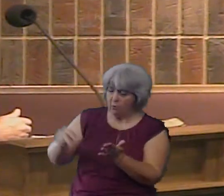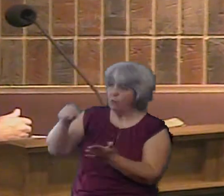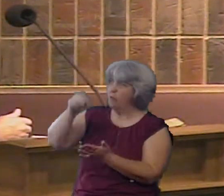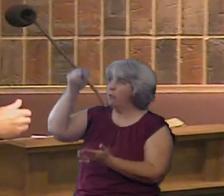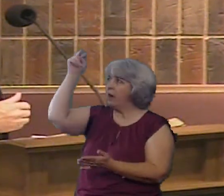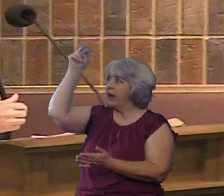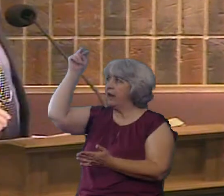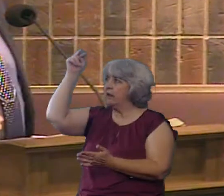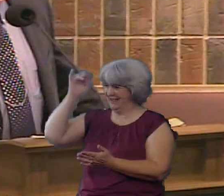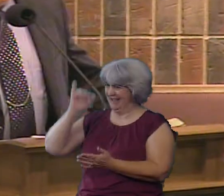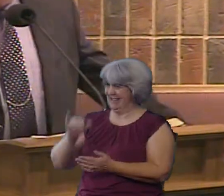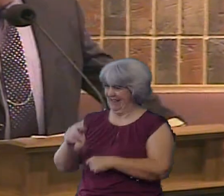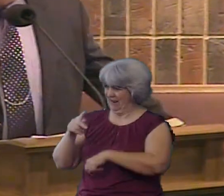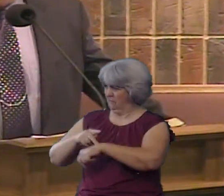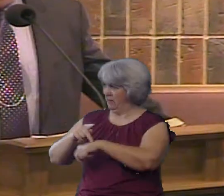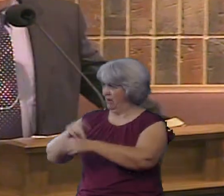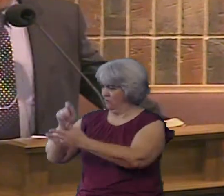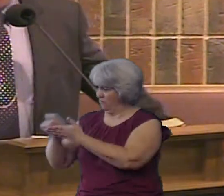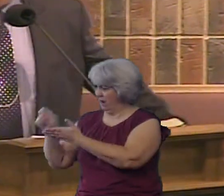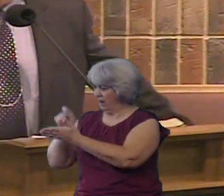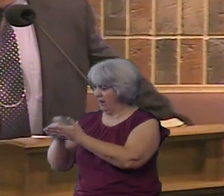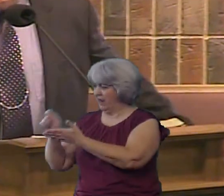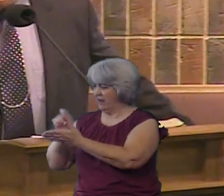his play and claim to the